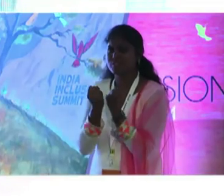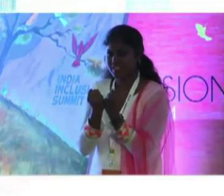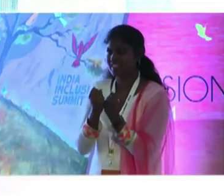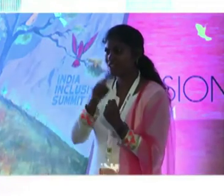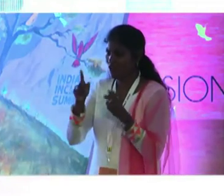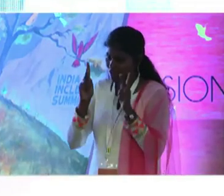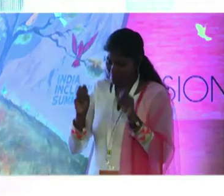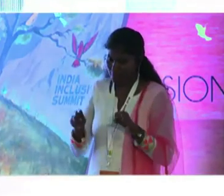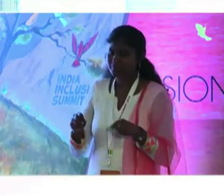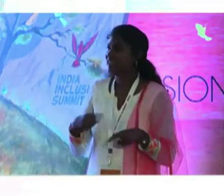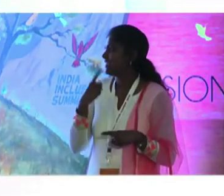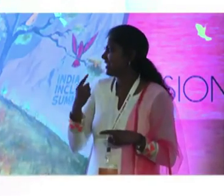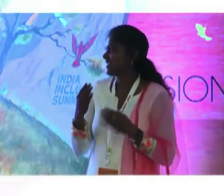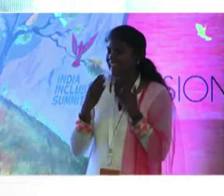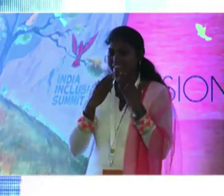much.